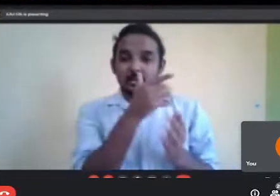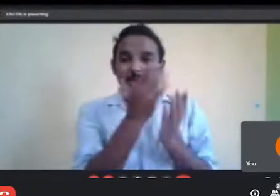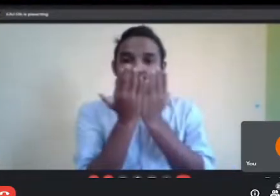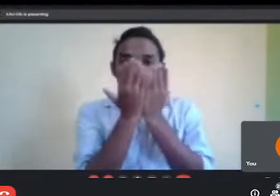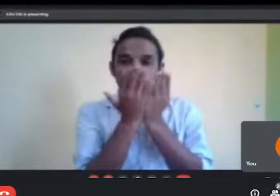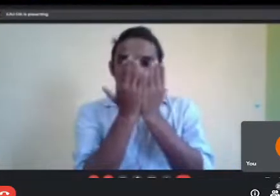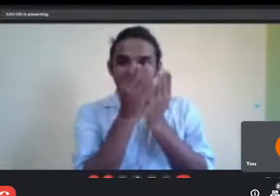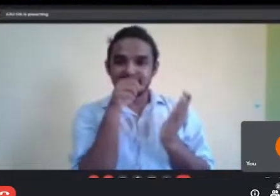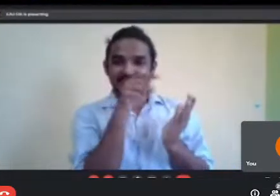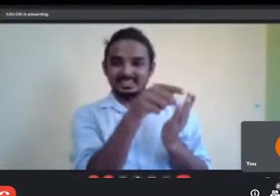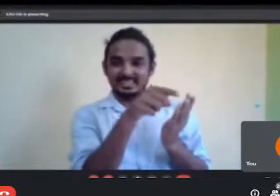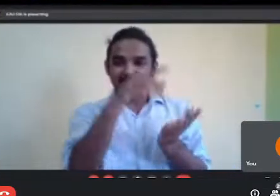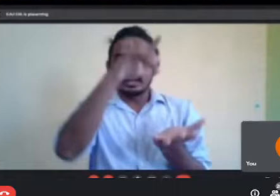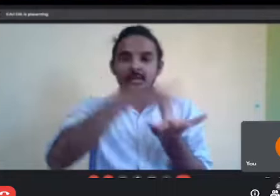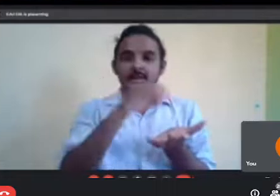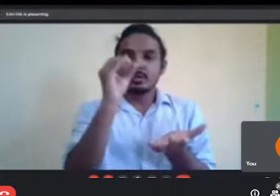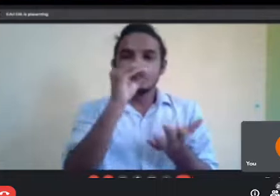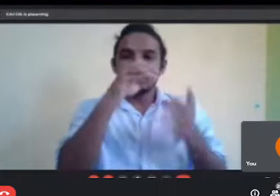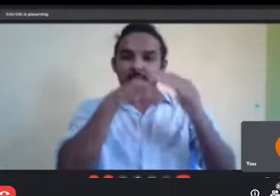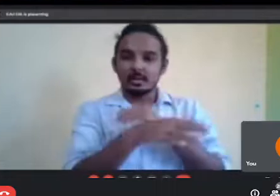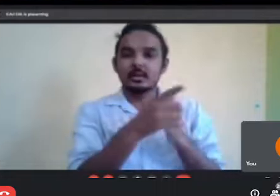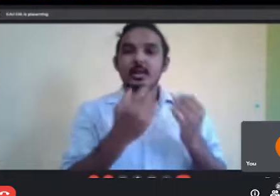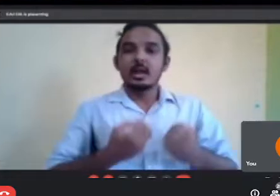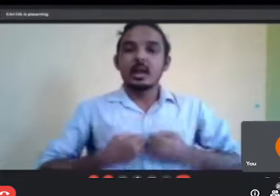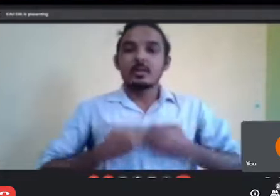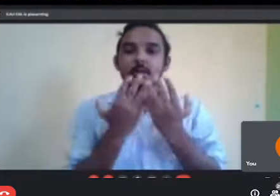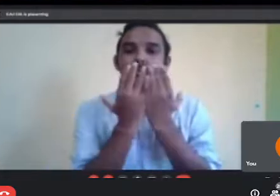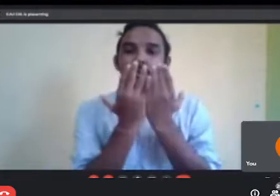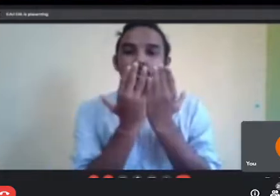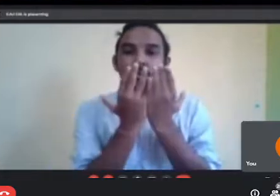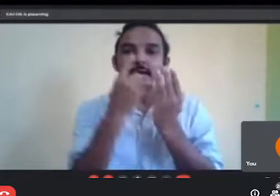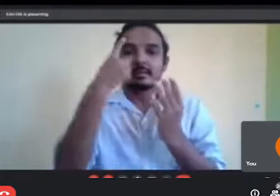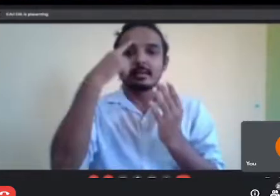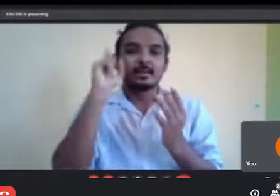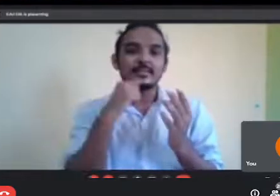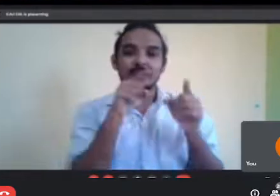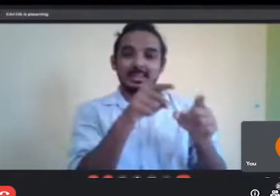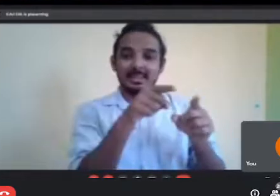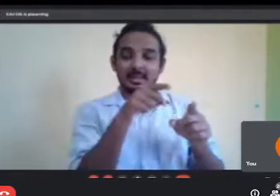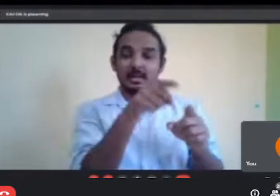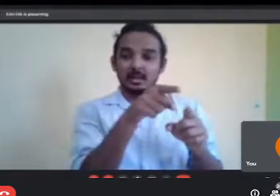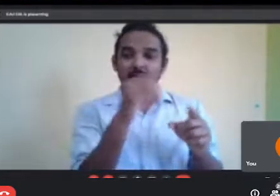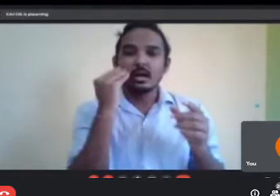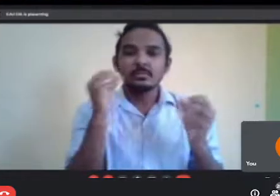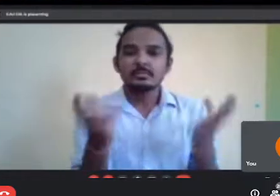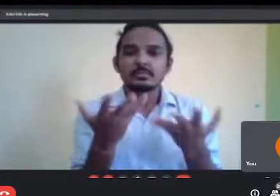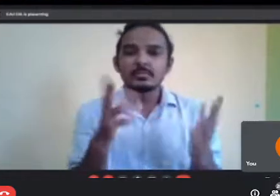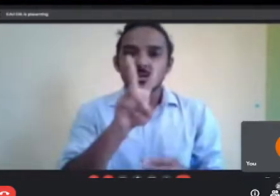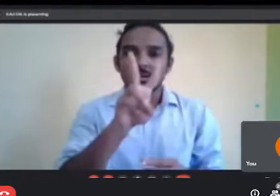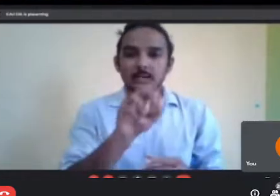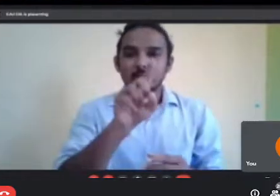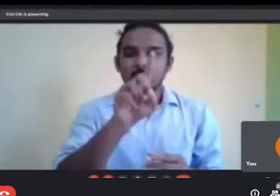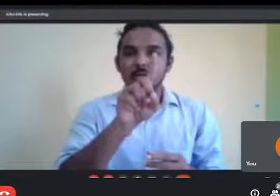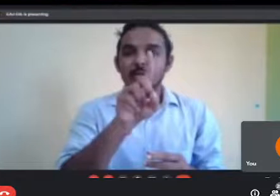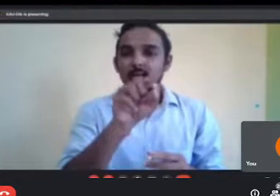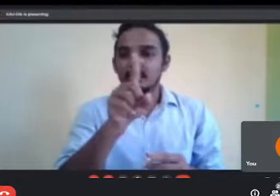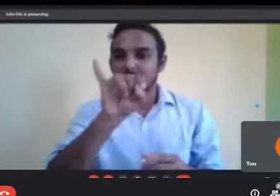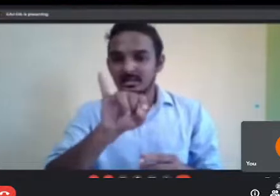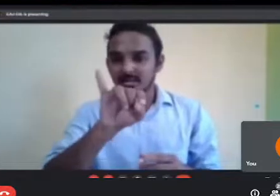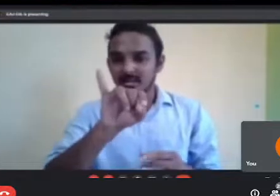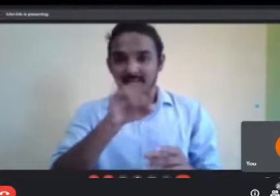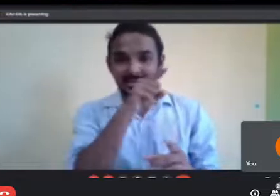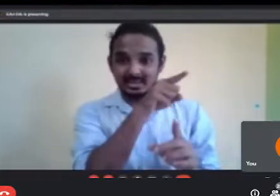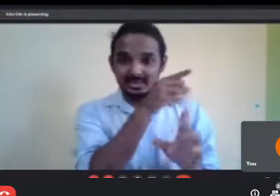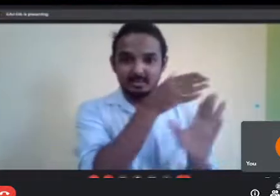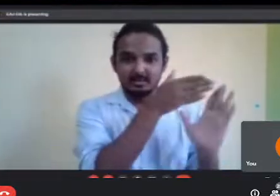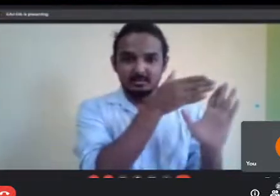primary school children. We were in Odisha at a deaf school. It's called the Happy Hands School for the Deaf, HHST, established in